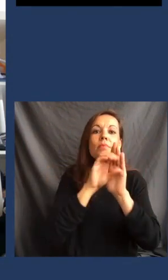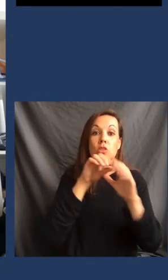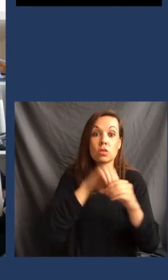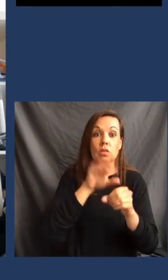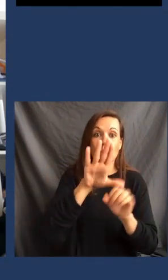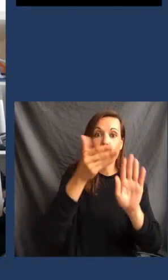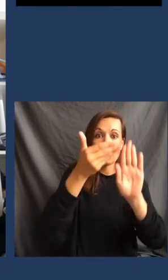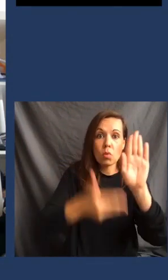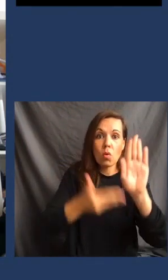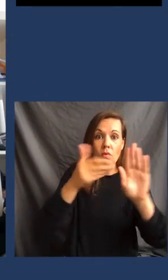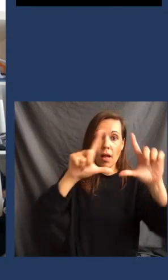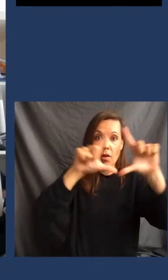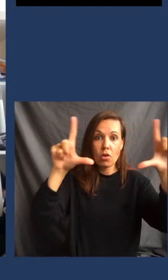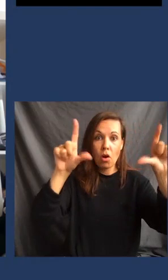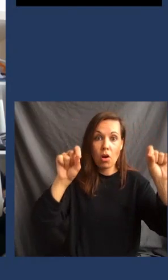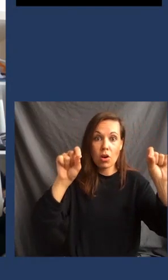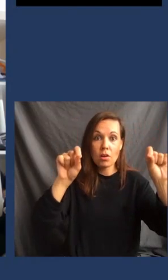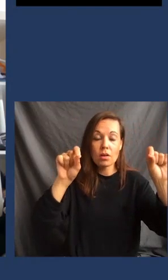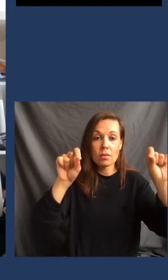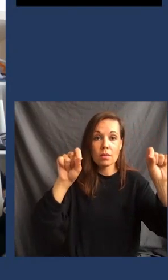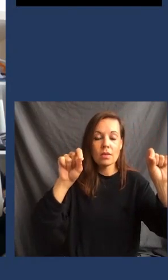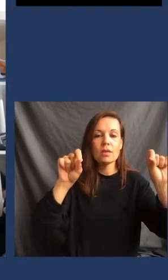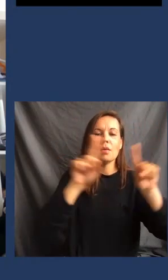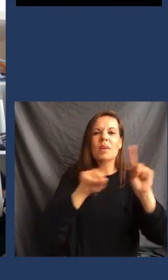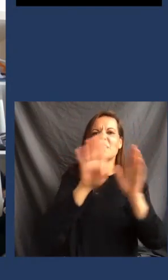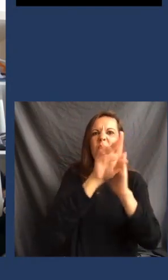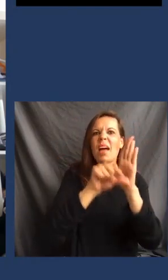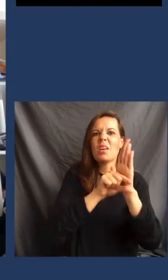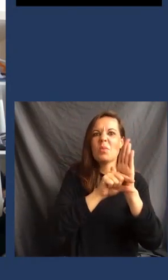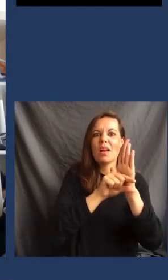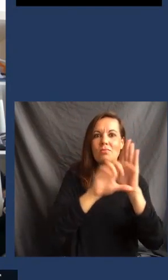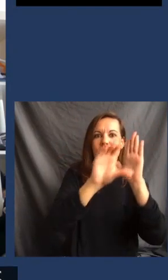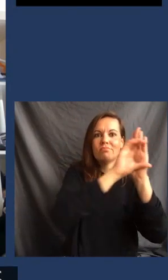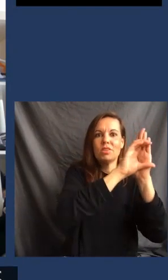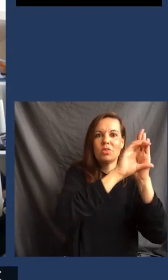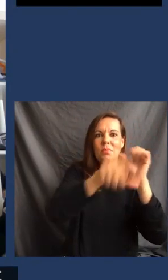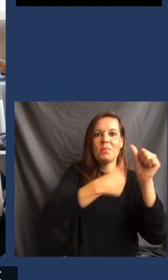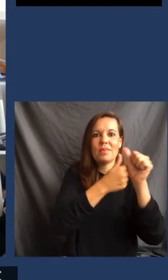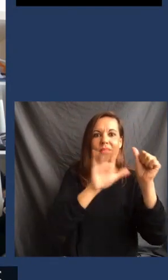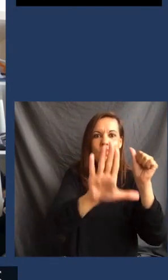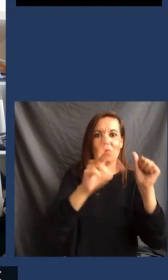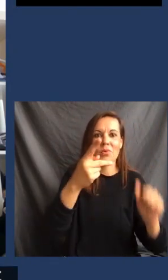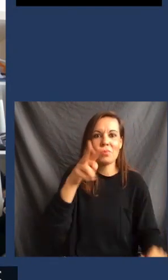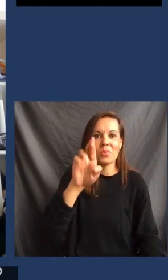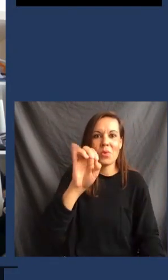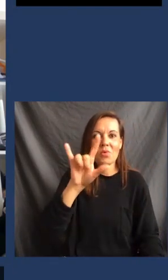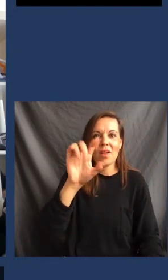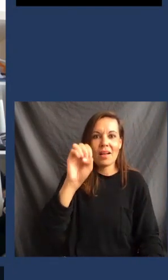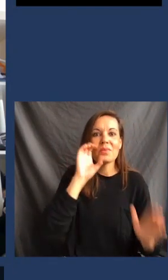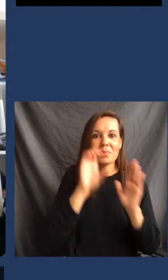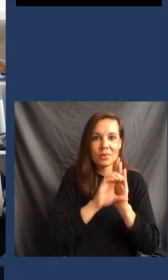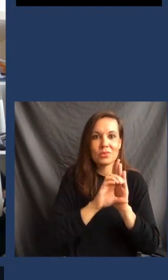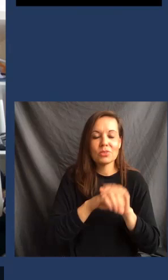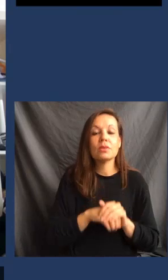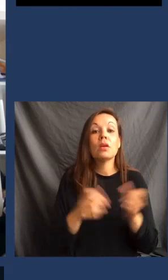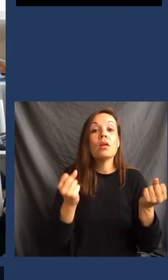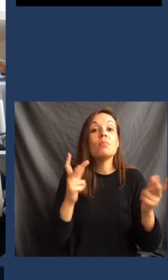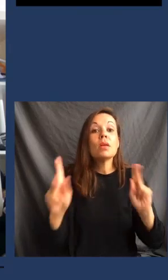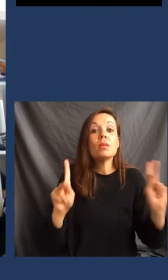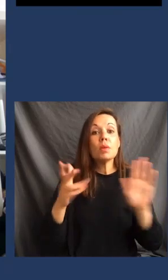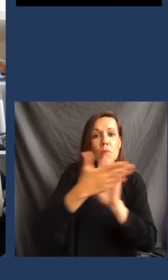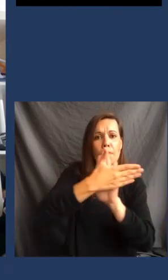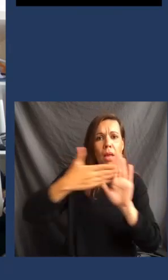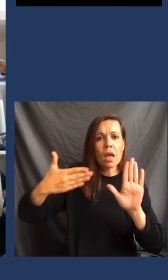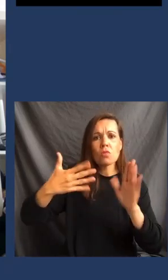your profile card, as I like to call it, and it's the image that is behind your profile photo. A lot of individuals like to